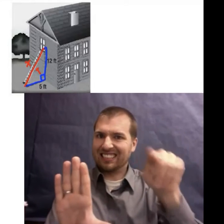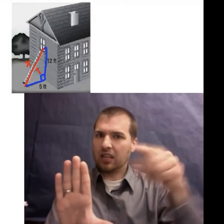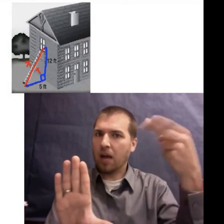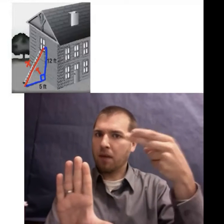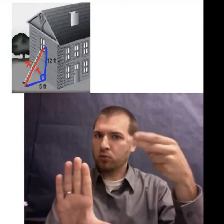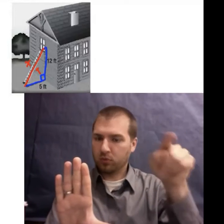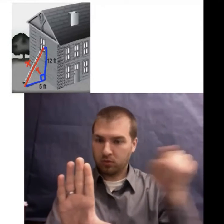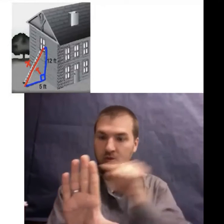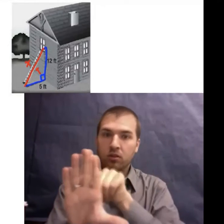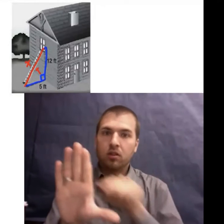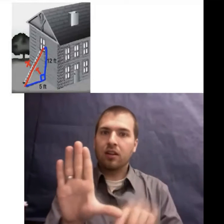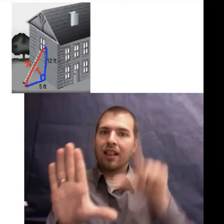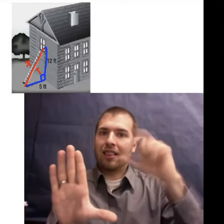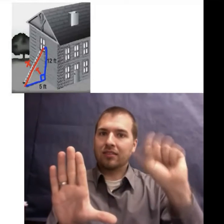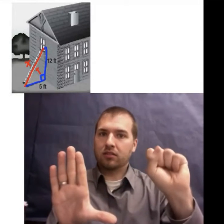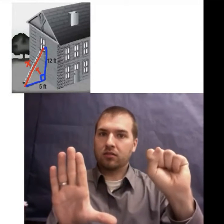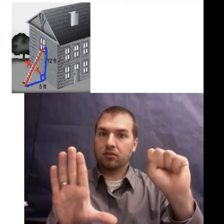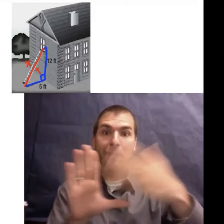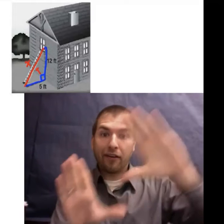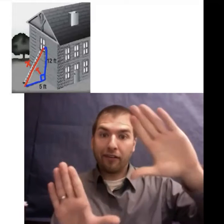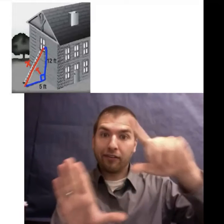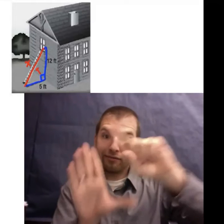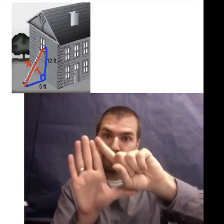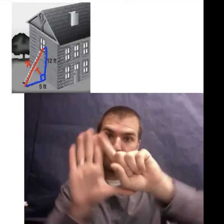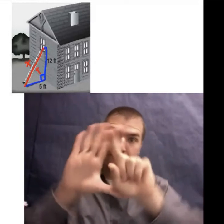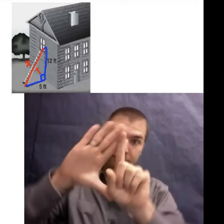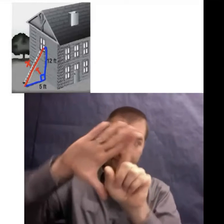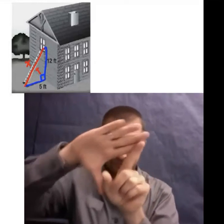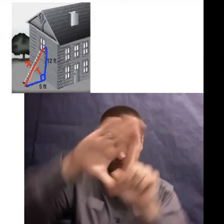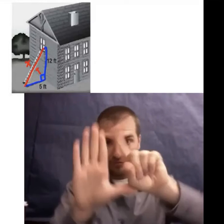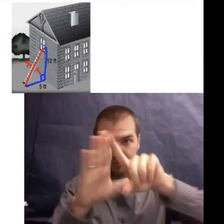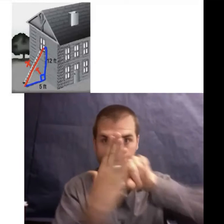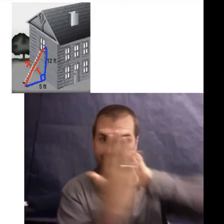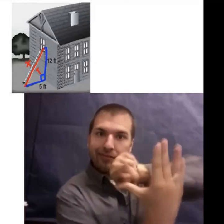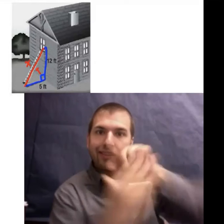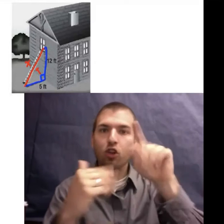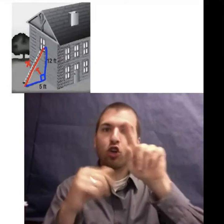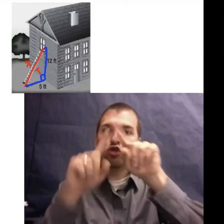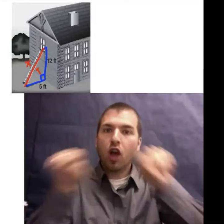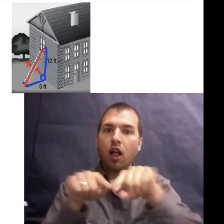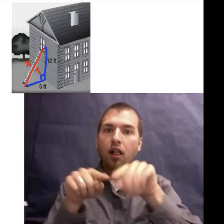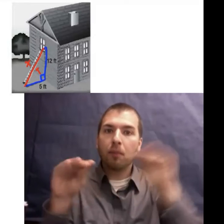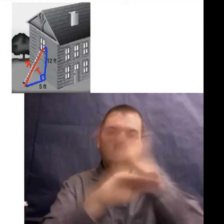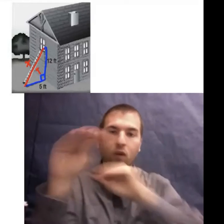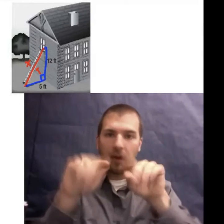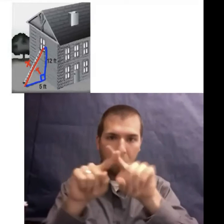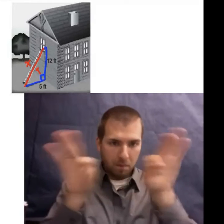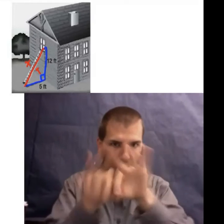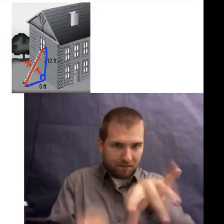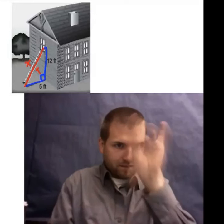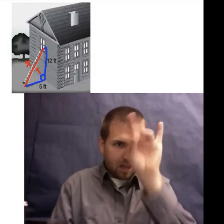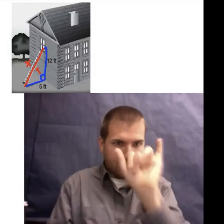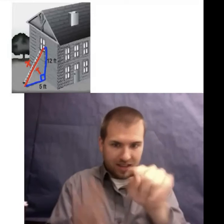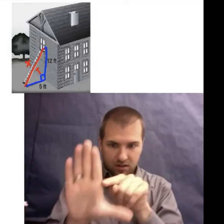mix up and put C, their hypotenuse, on the wrong side. So remember, no matter which way your triangle is facing,